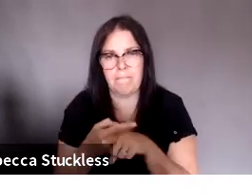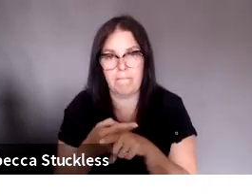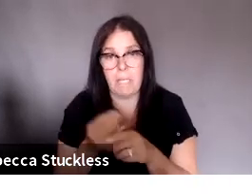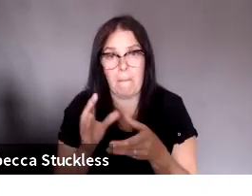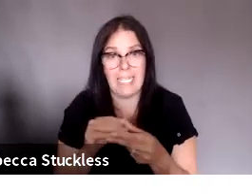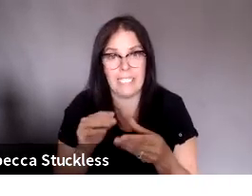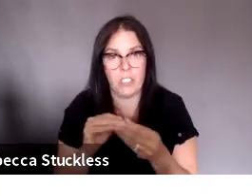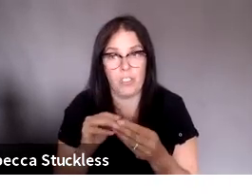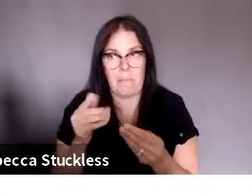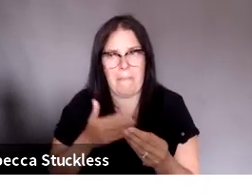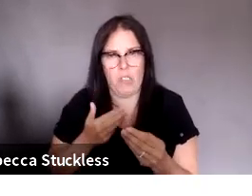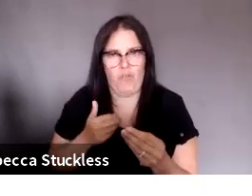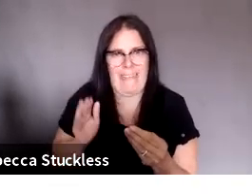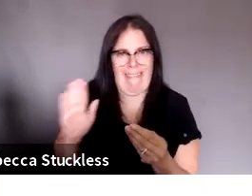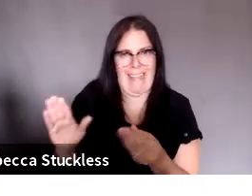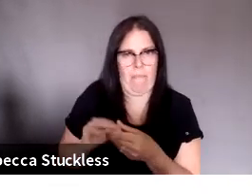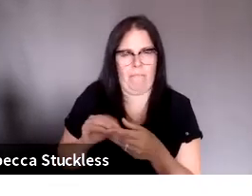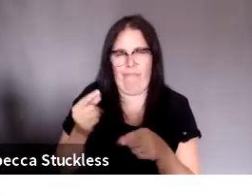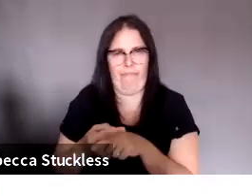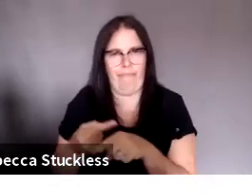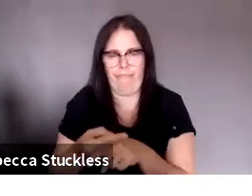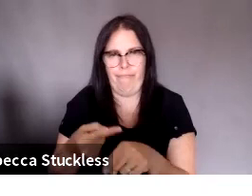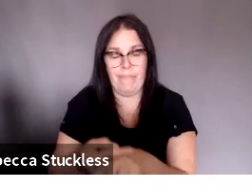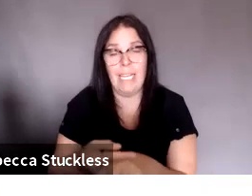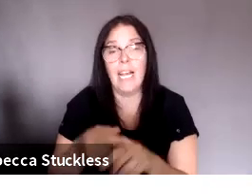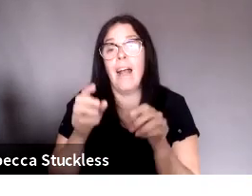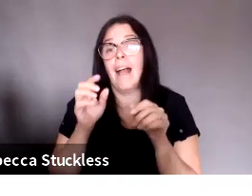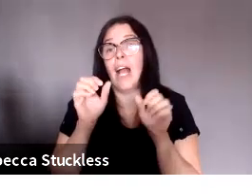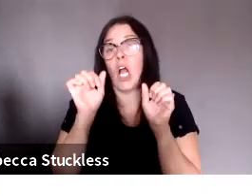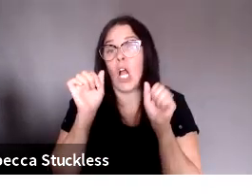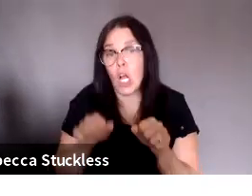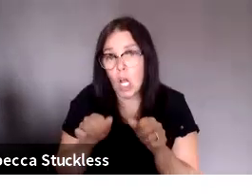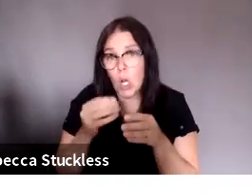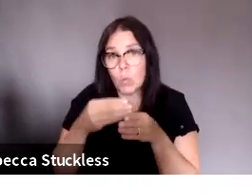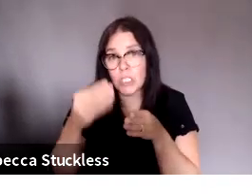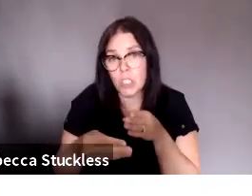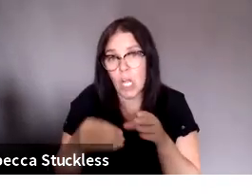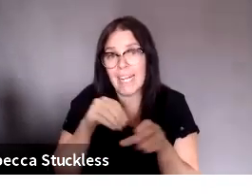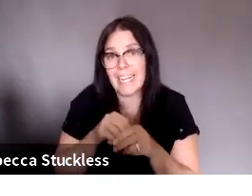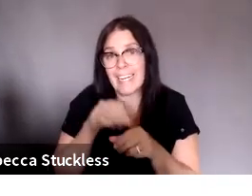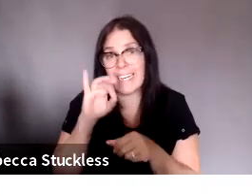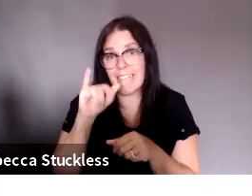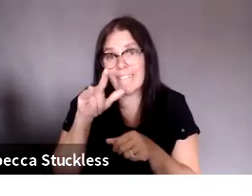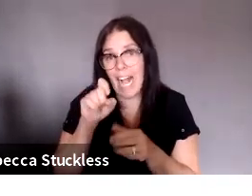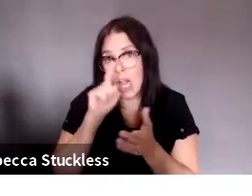ministry. And I think it potentially could result in a file audit question if the next ministry representative came to audit